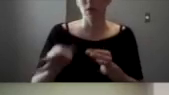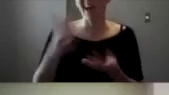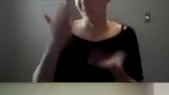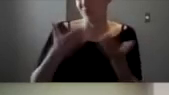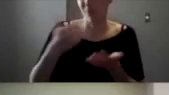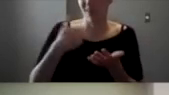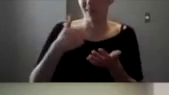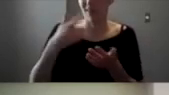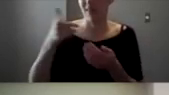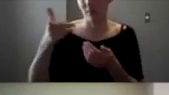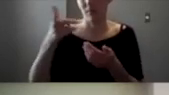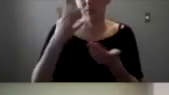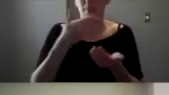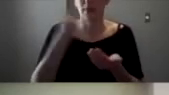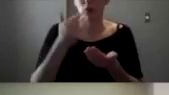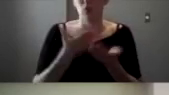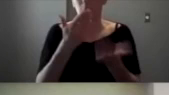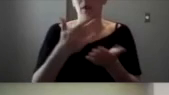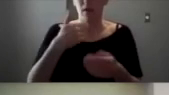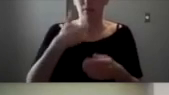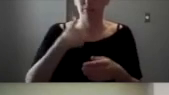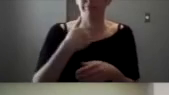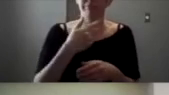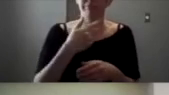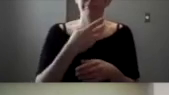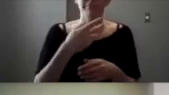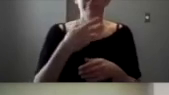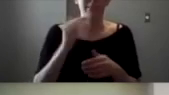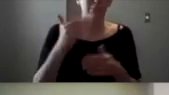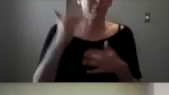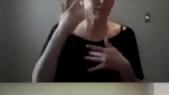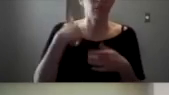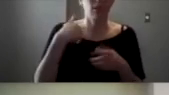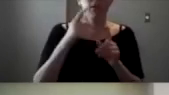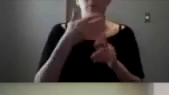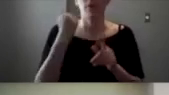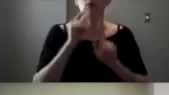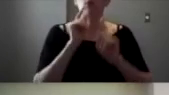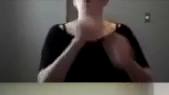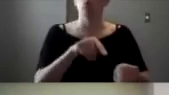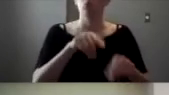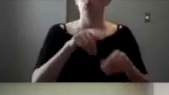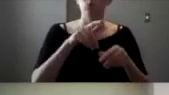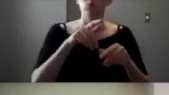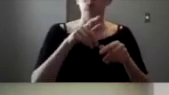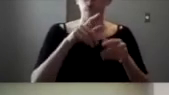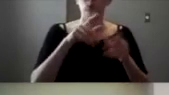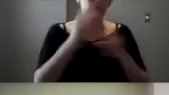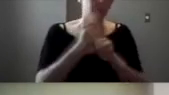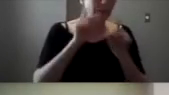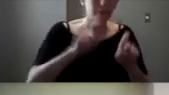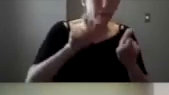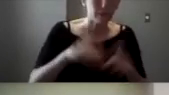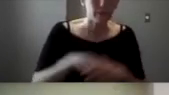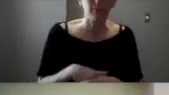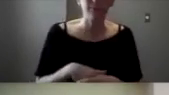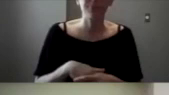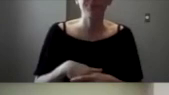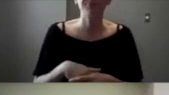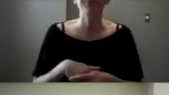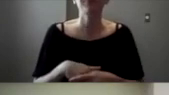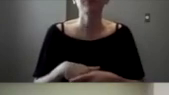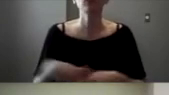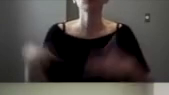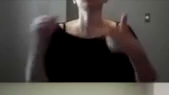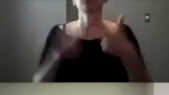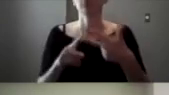some family planning clinics, but seems to be of questionable value because of the fact that it's not very sensitive or very specific,